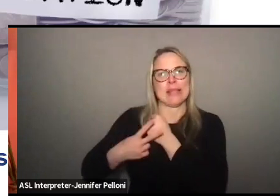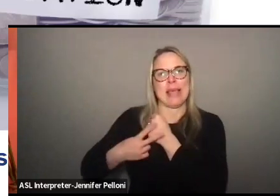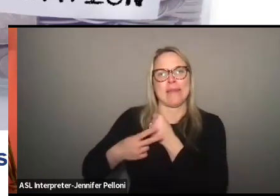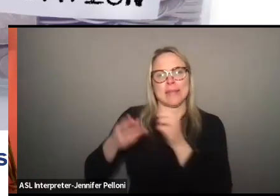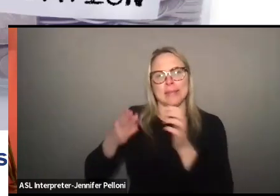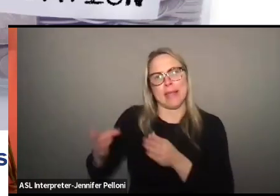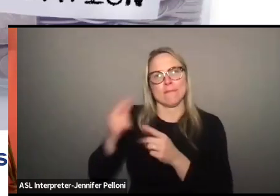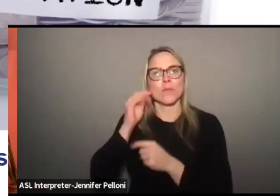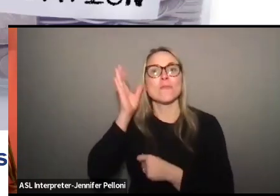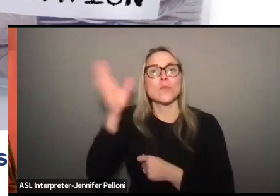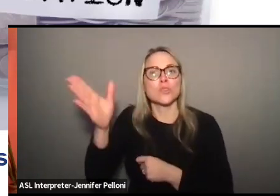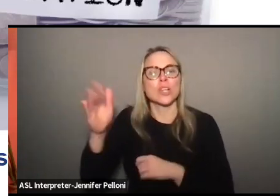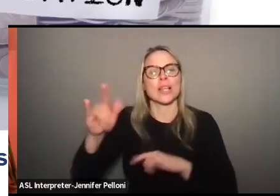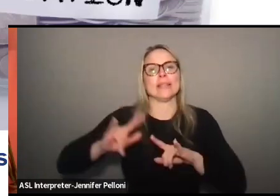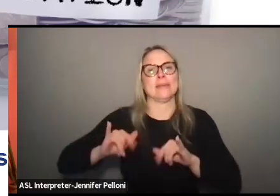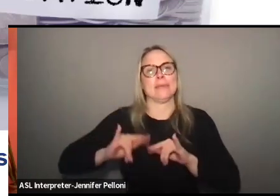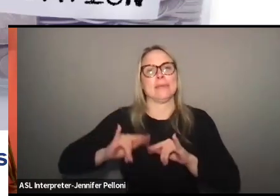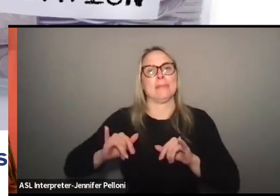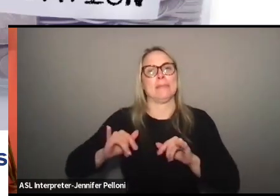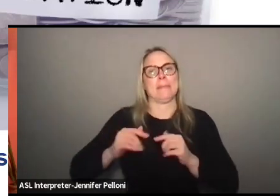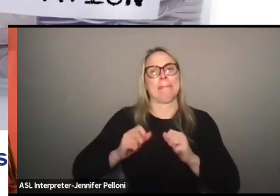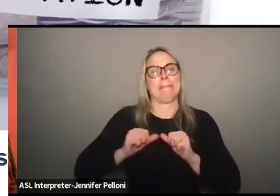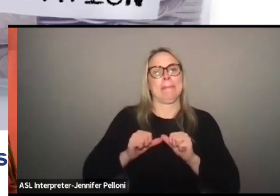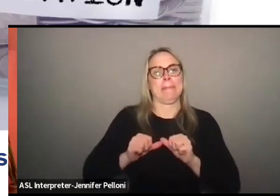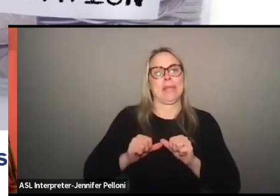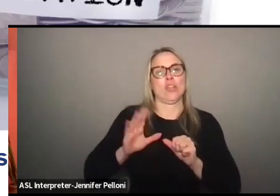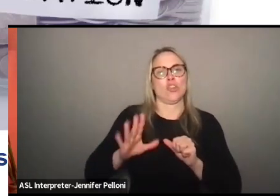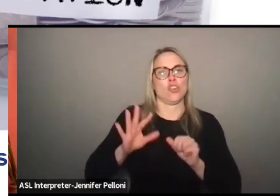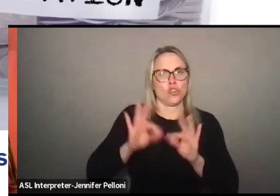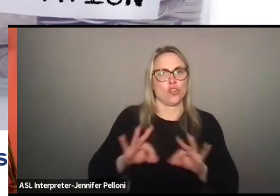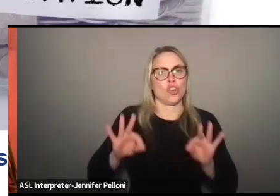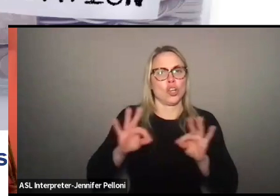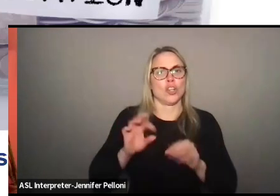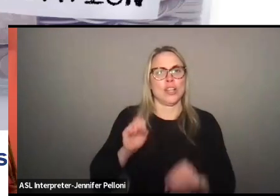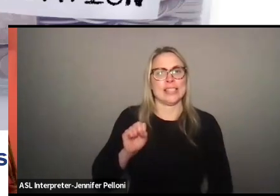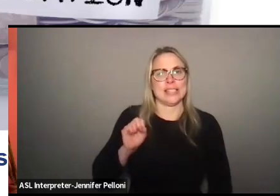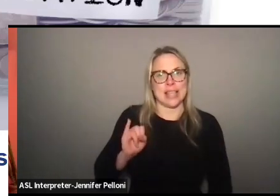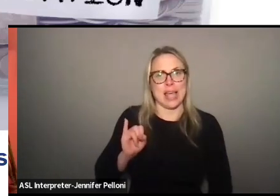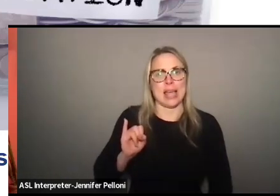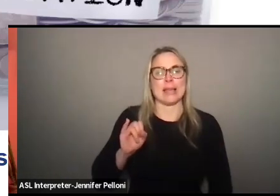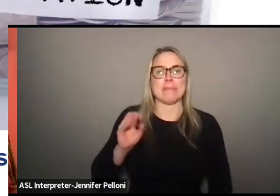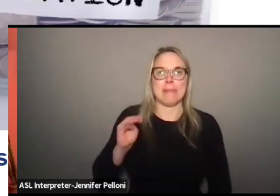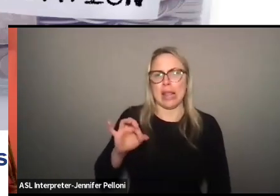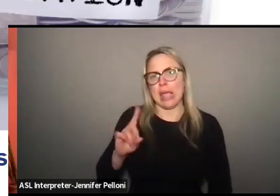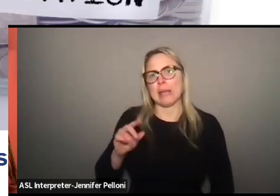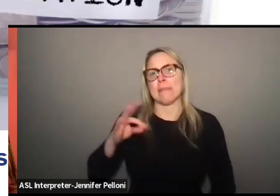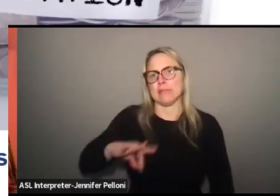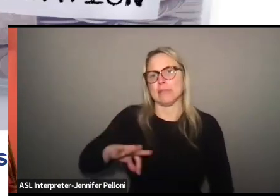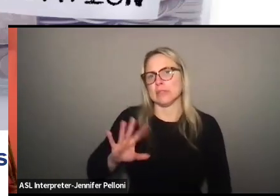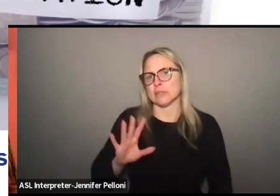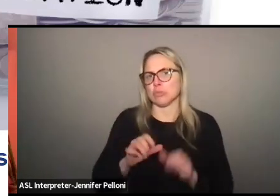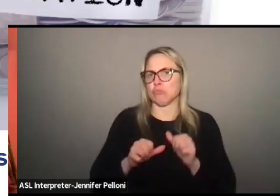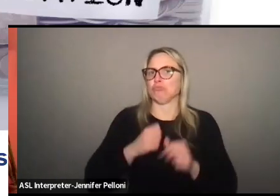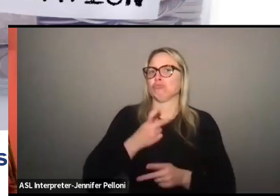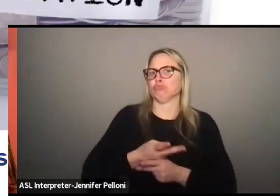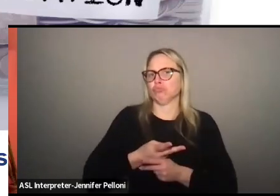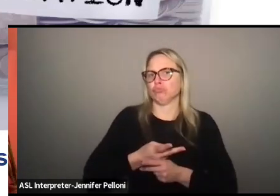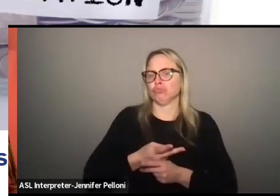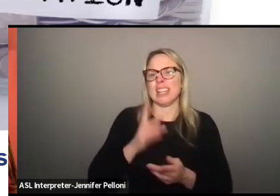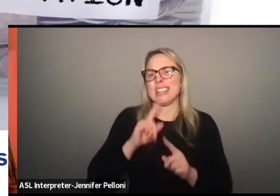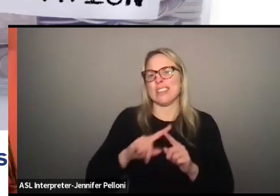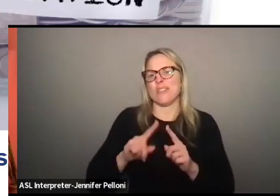future while still maintaining those critical benefits, SSI, Medicaid, pardon me, and